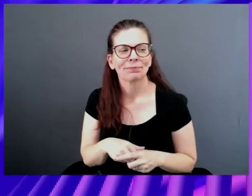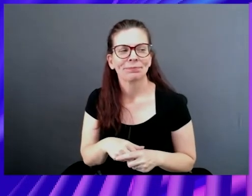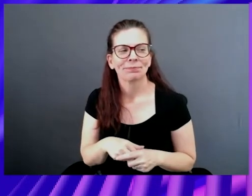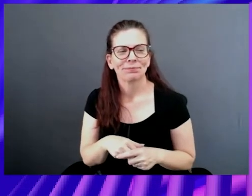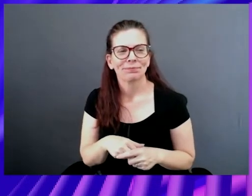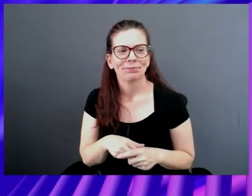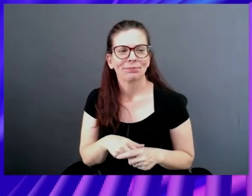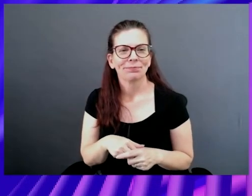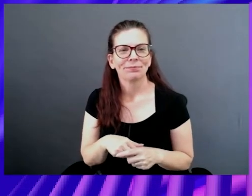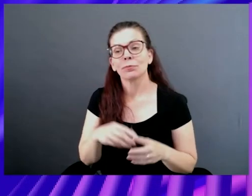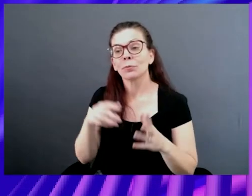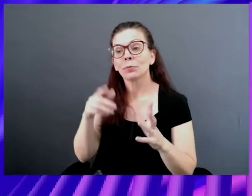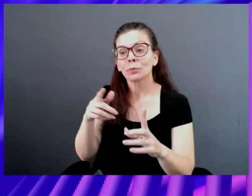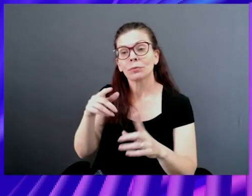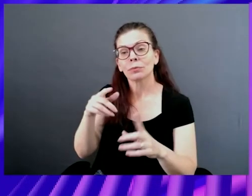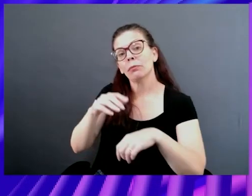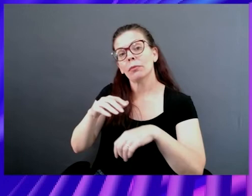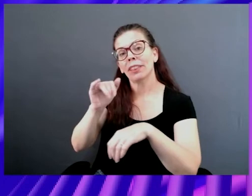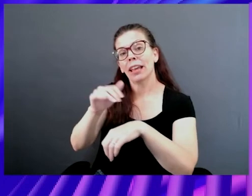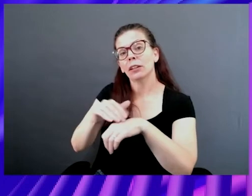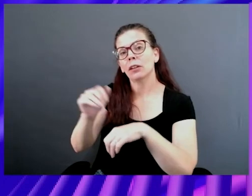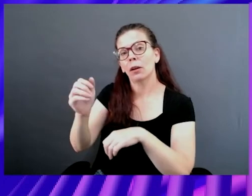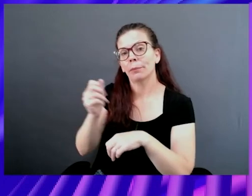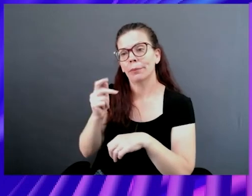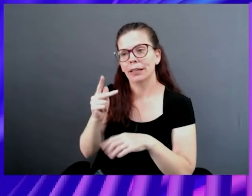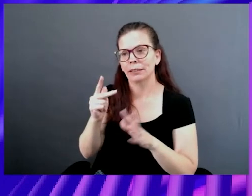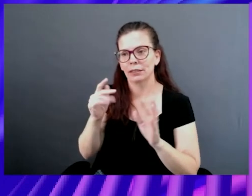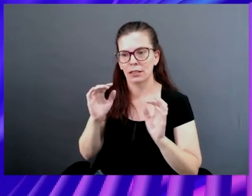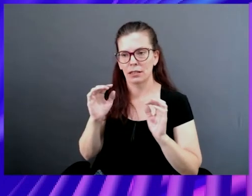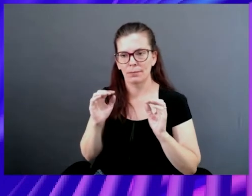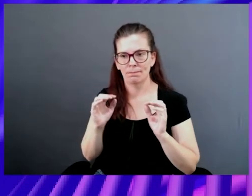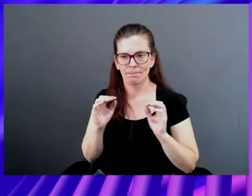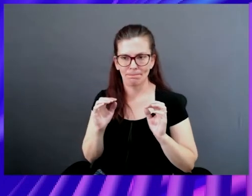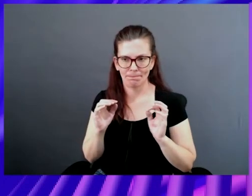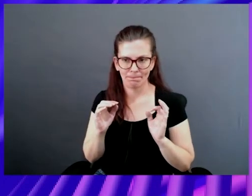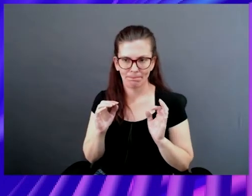So in our callback, let's see, we got a